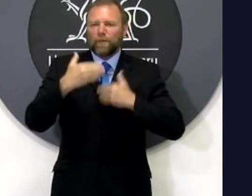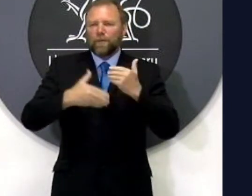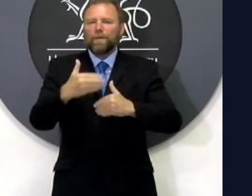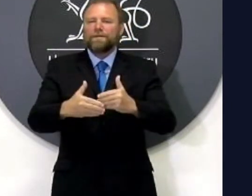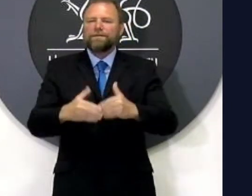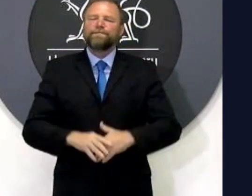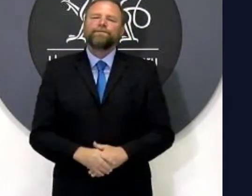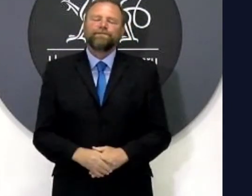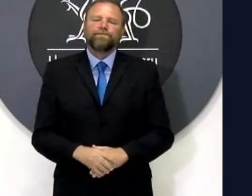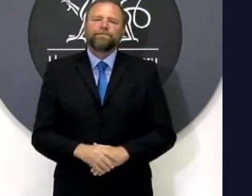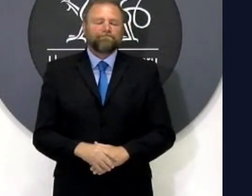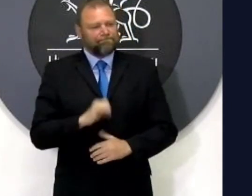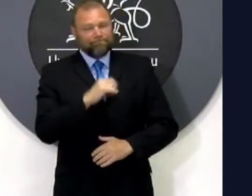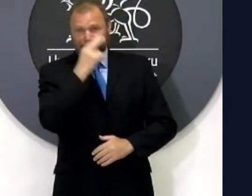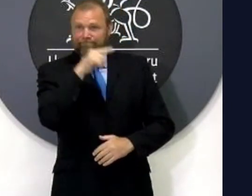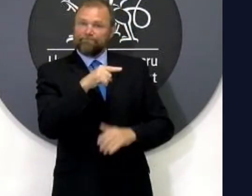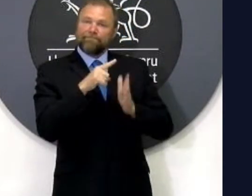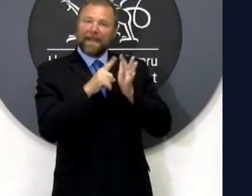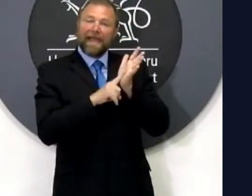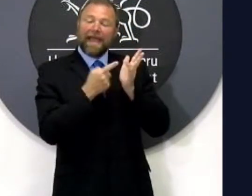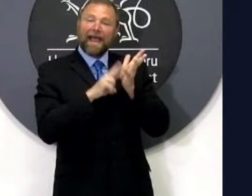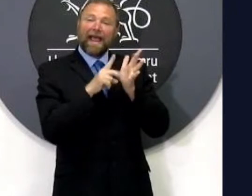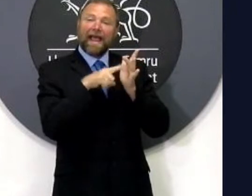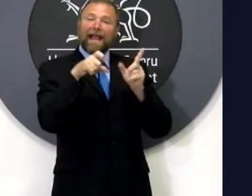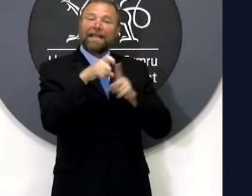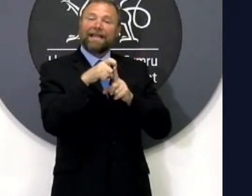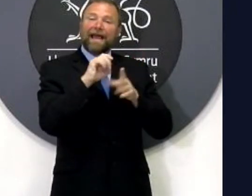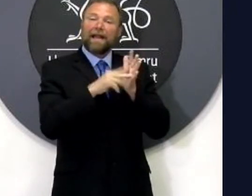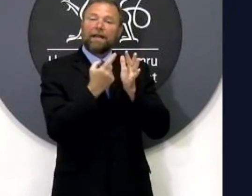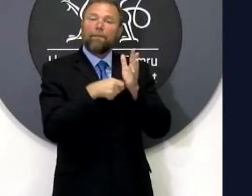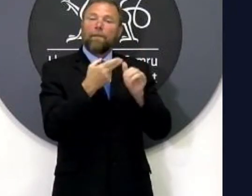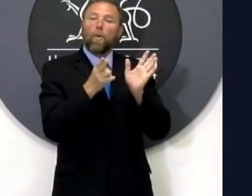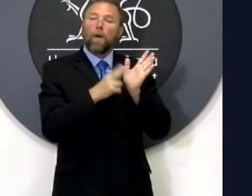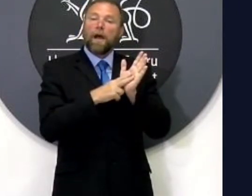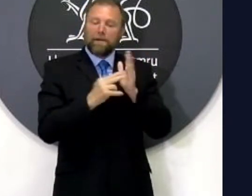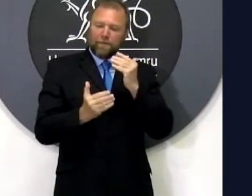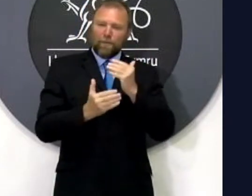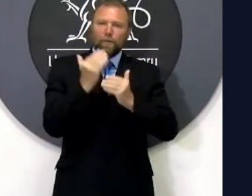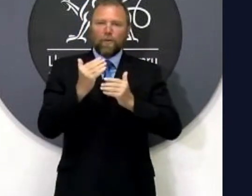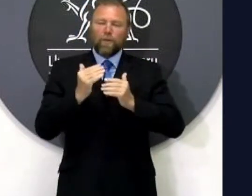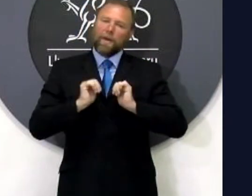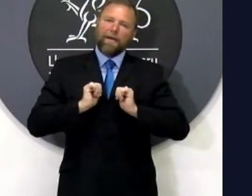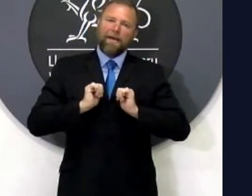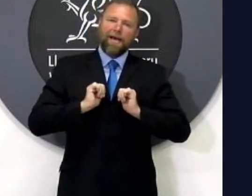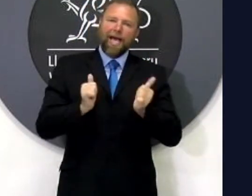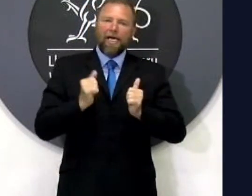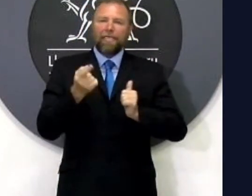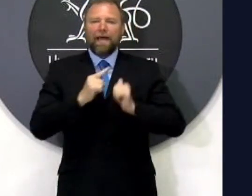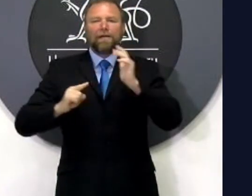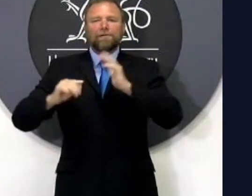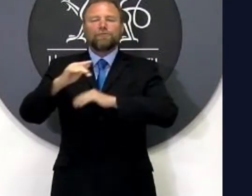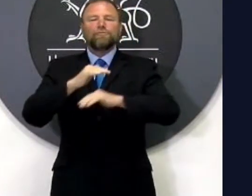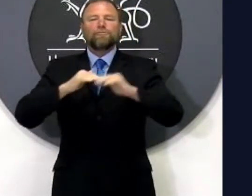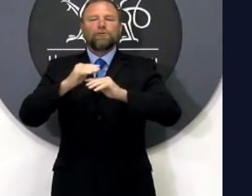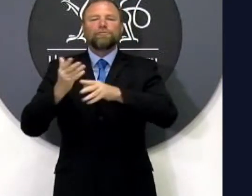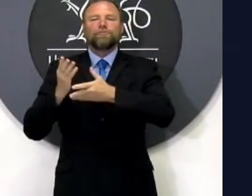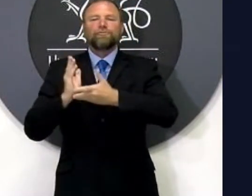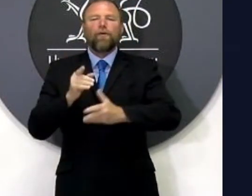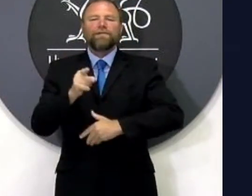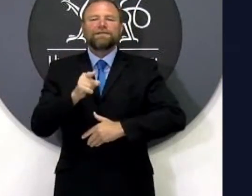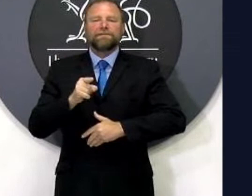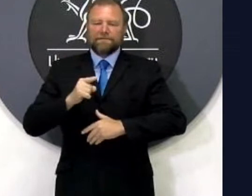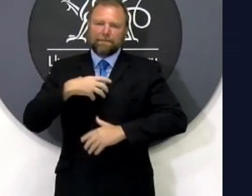Llun. Eluned Morgan, dwi Gweinidog newydd Iechyd a Gwasanaethau Cymdeithasol Cymru. A gyda fi mae'r Prif